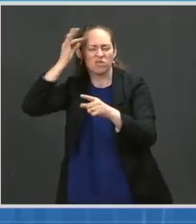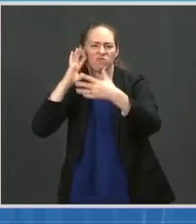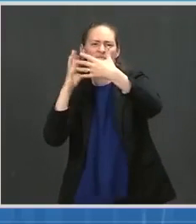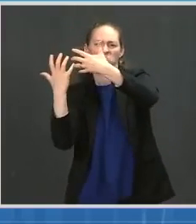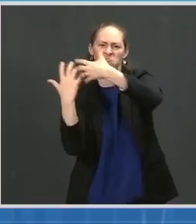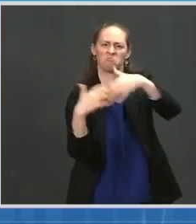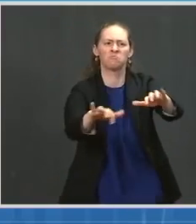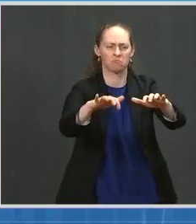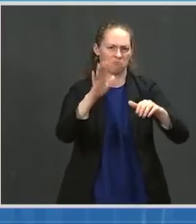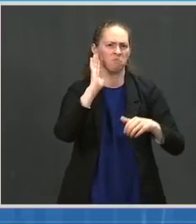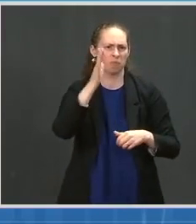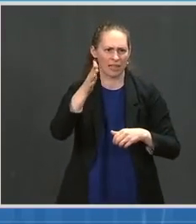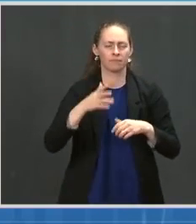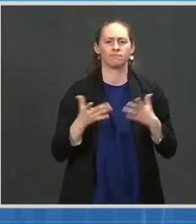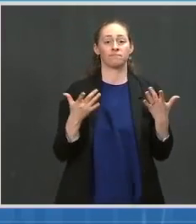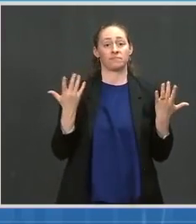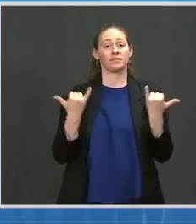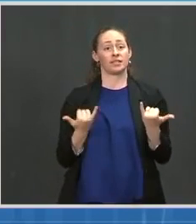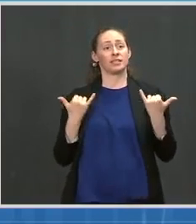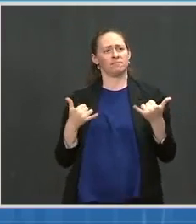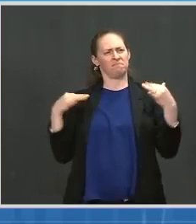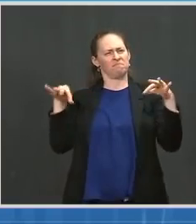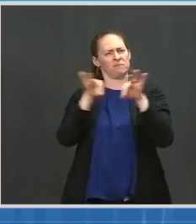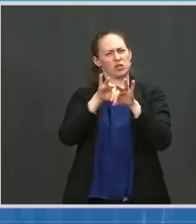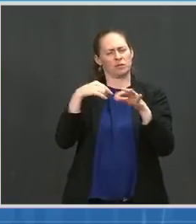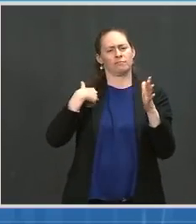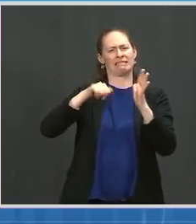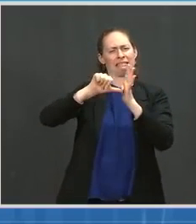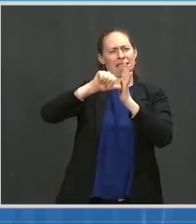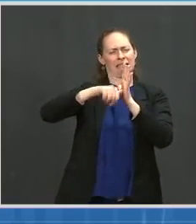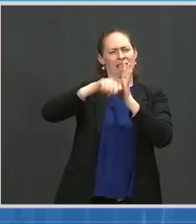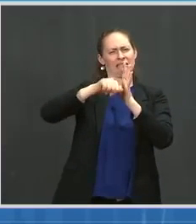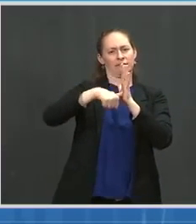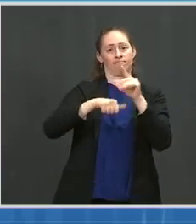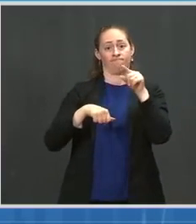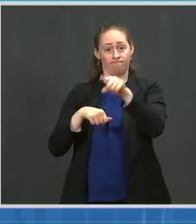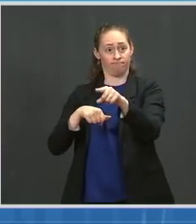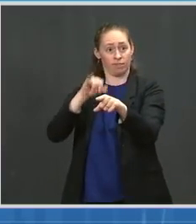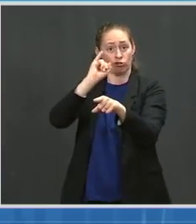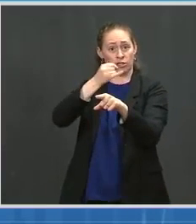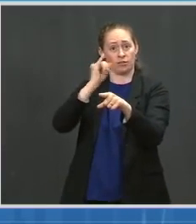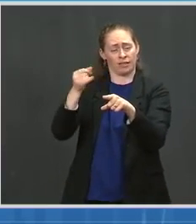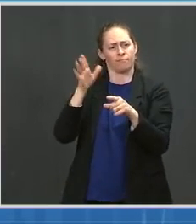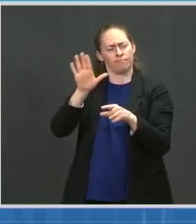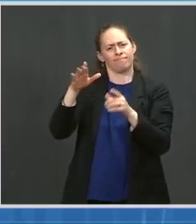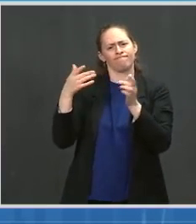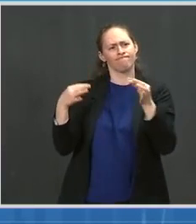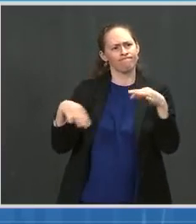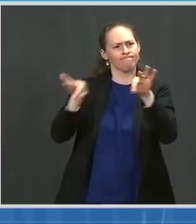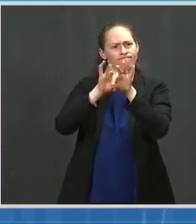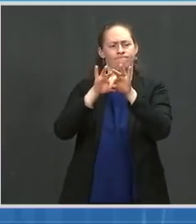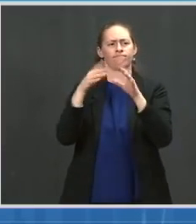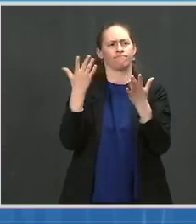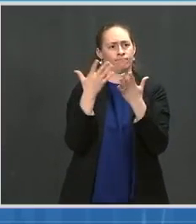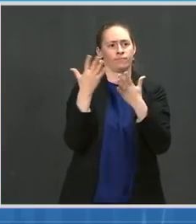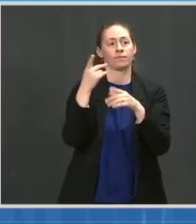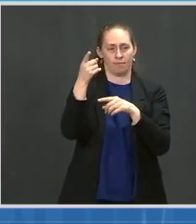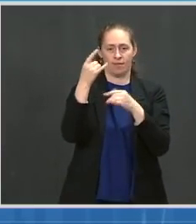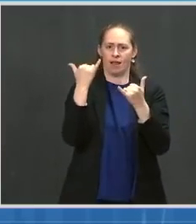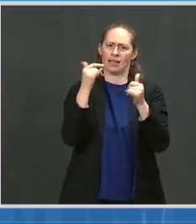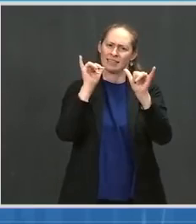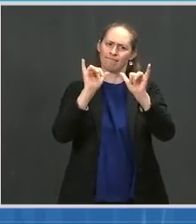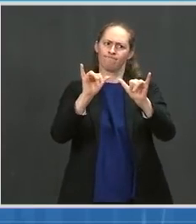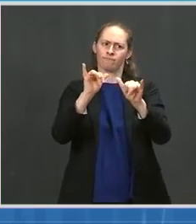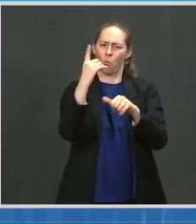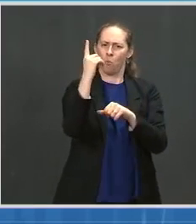Importantly, Johnson & Johnson has also reiterated its commitment to provide at or near 100 million vaccine doses by the